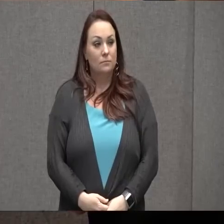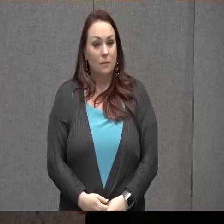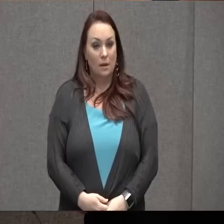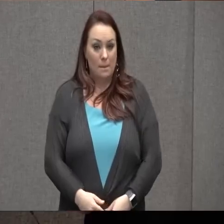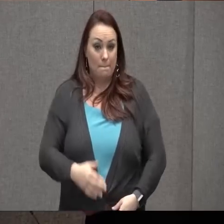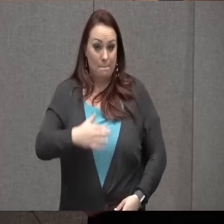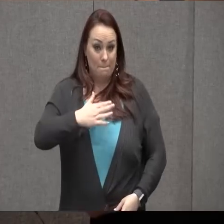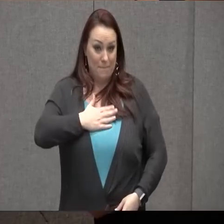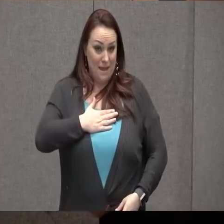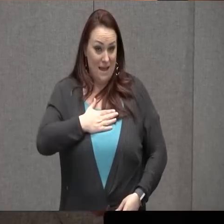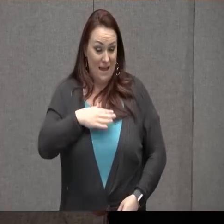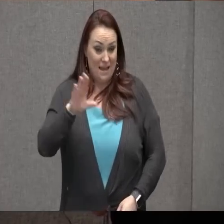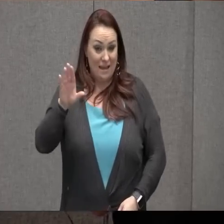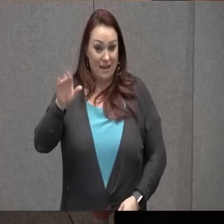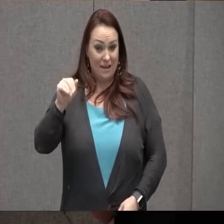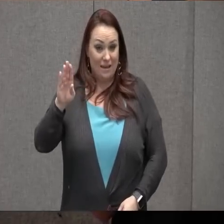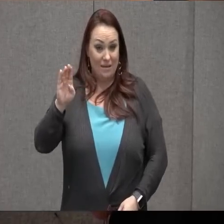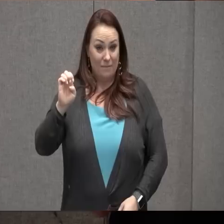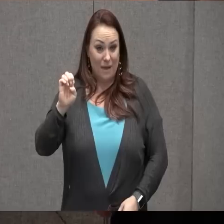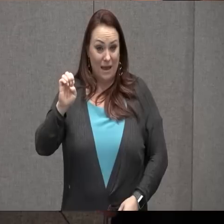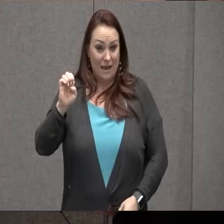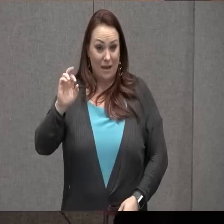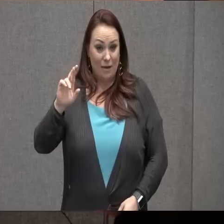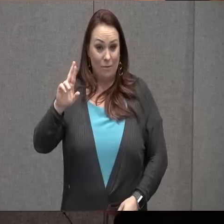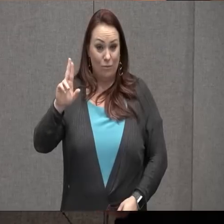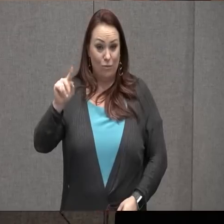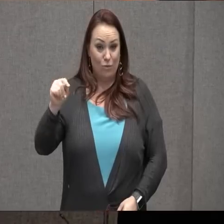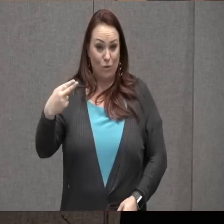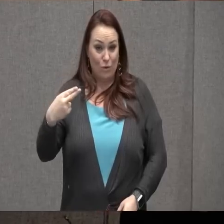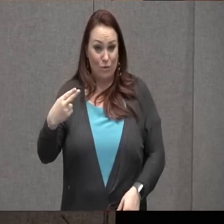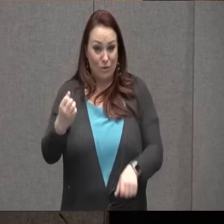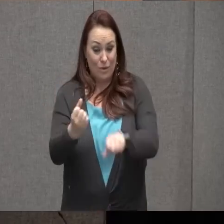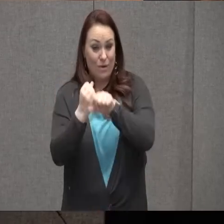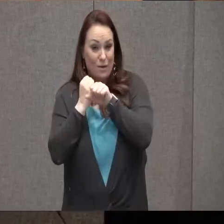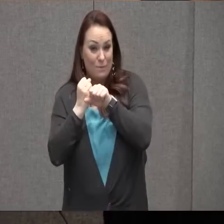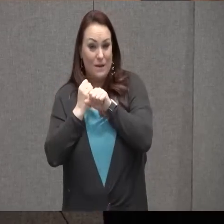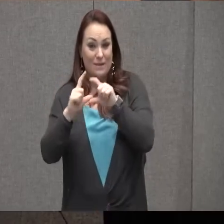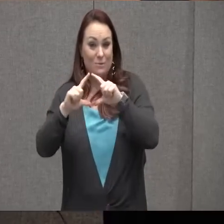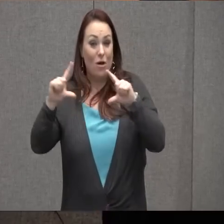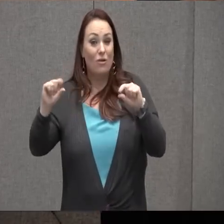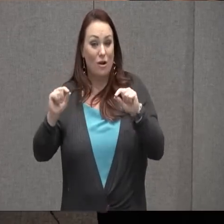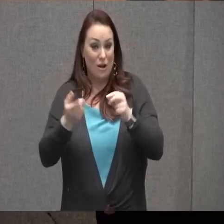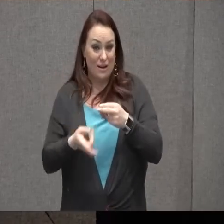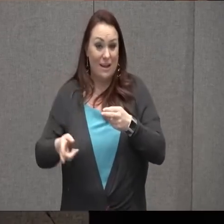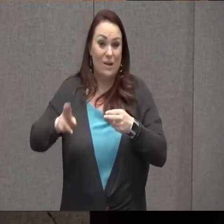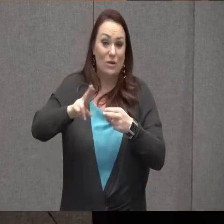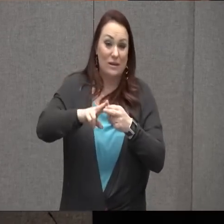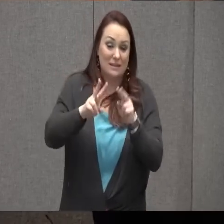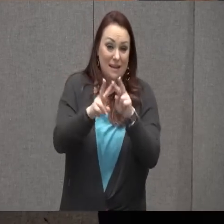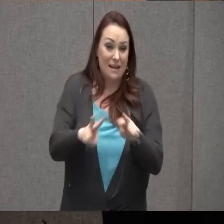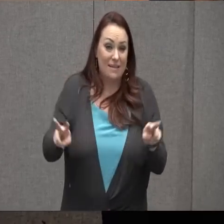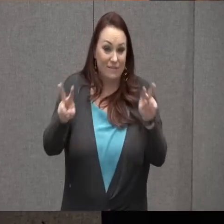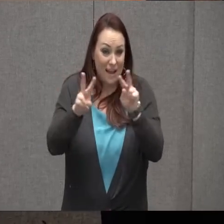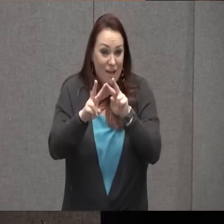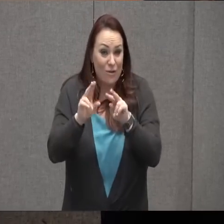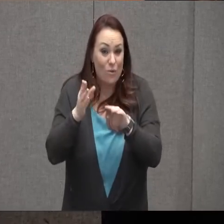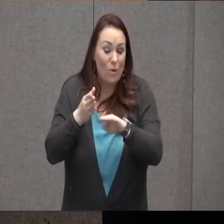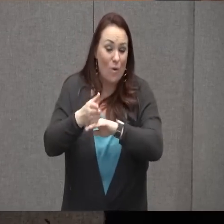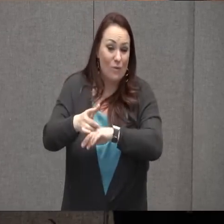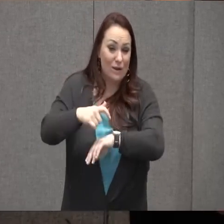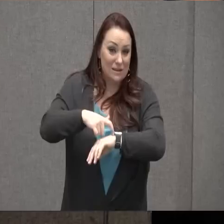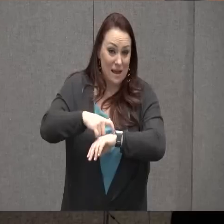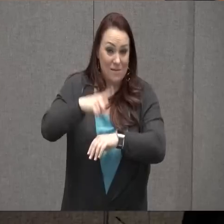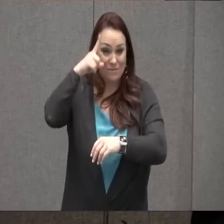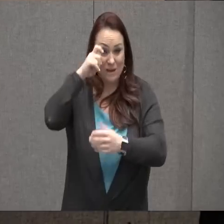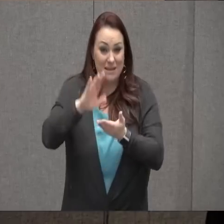Ruth baseball card appreciated in value over time because it became more